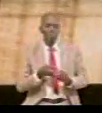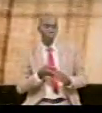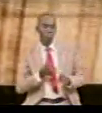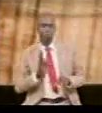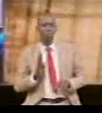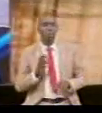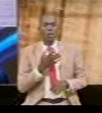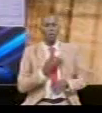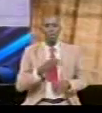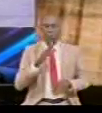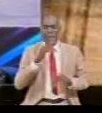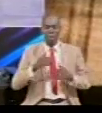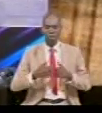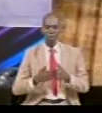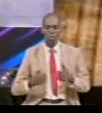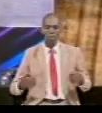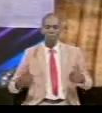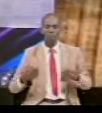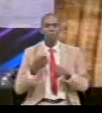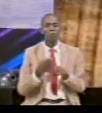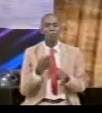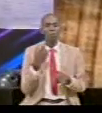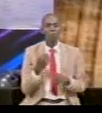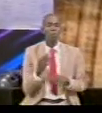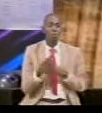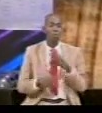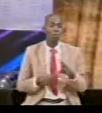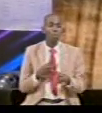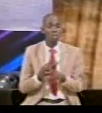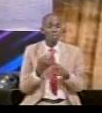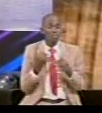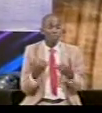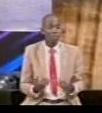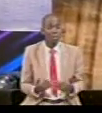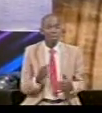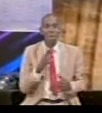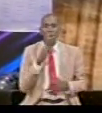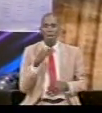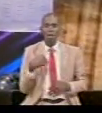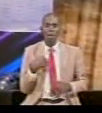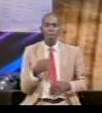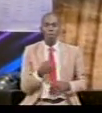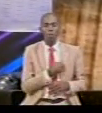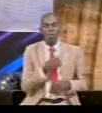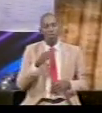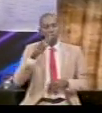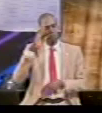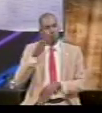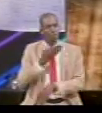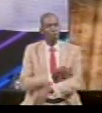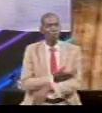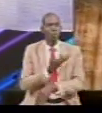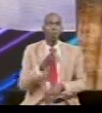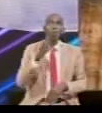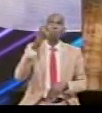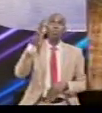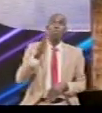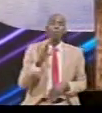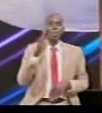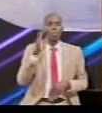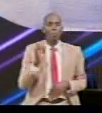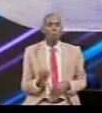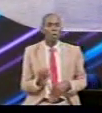being separate from the world, now are we the sons of God. By holding on